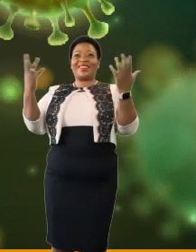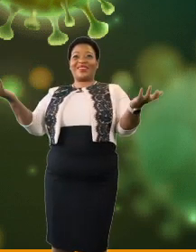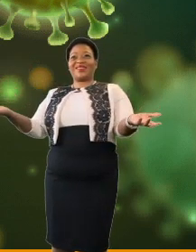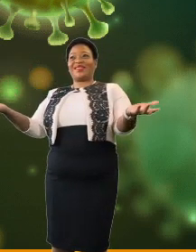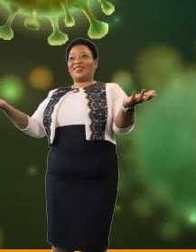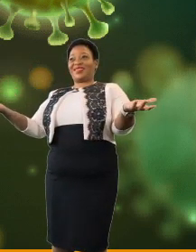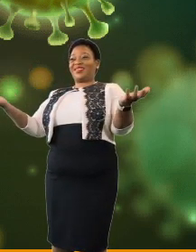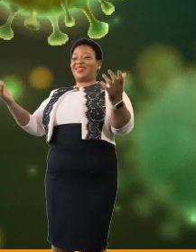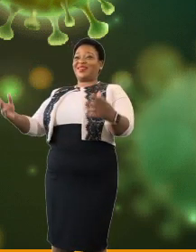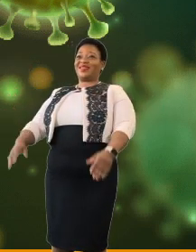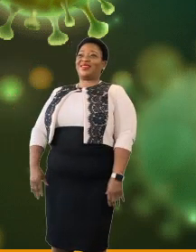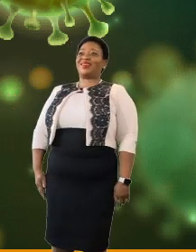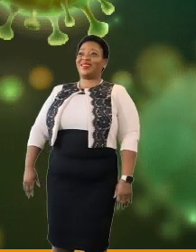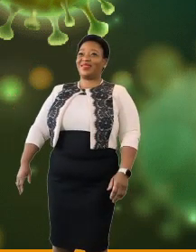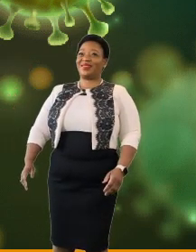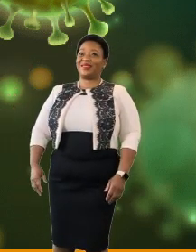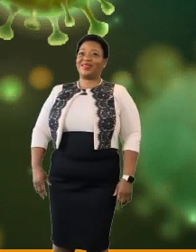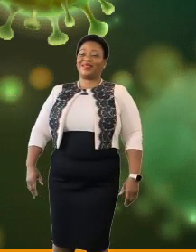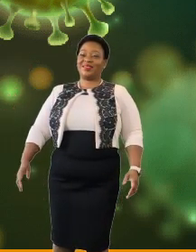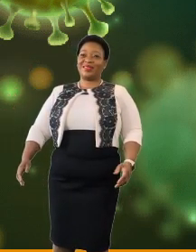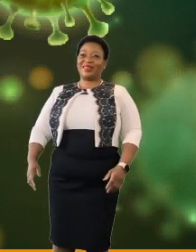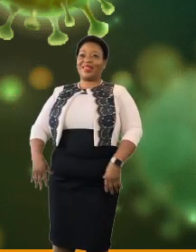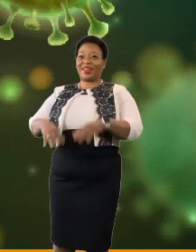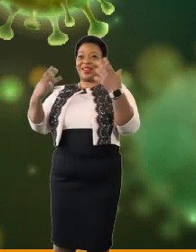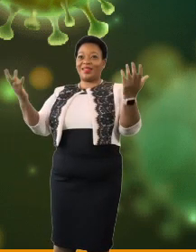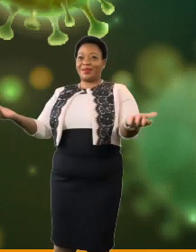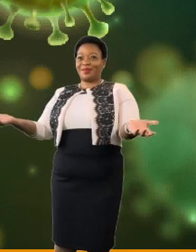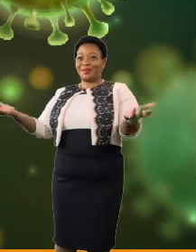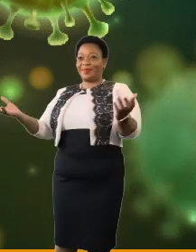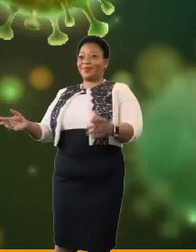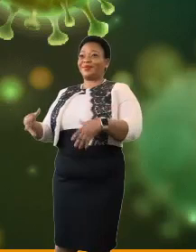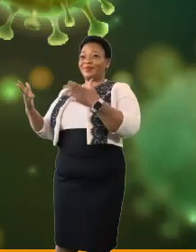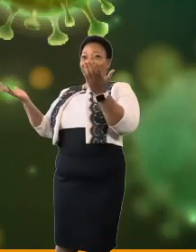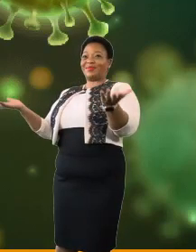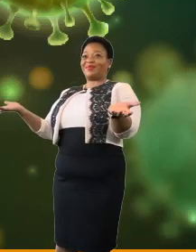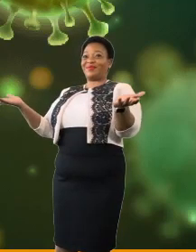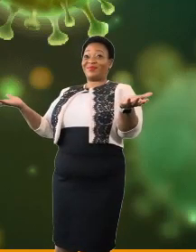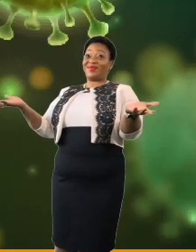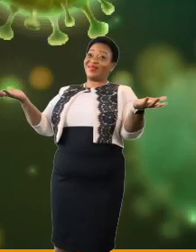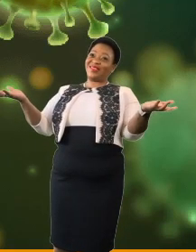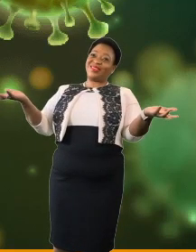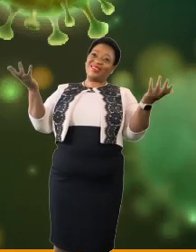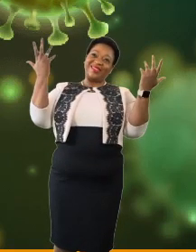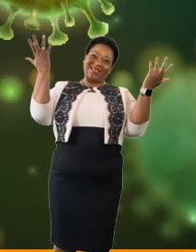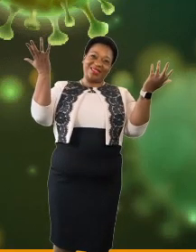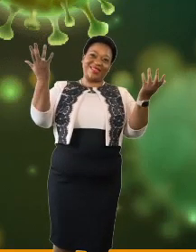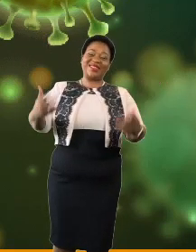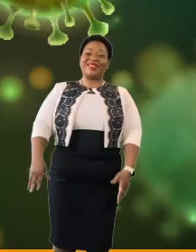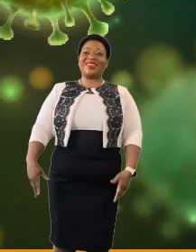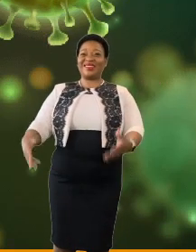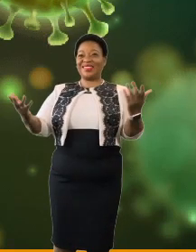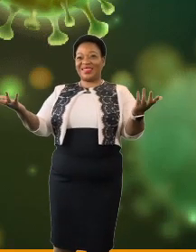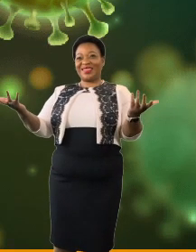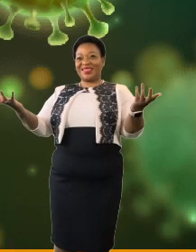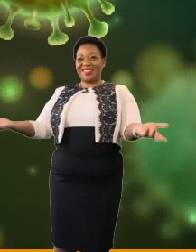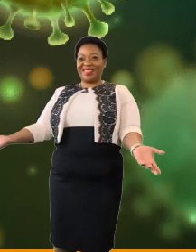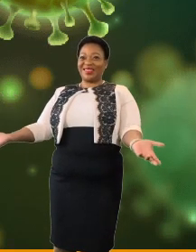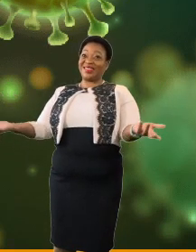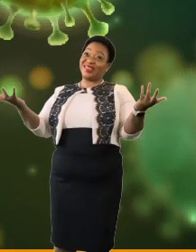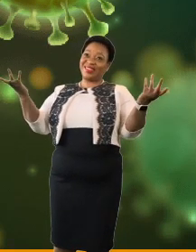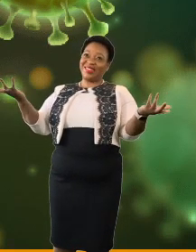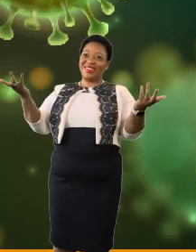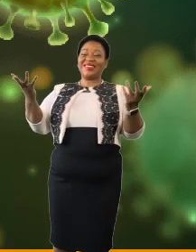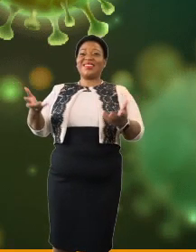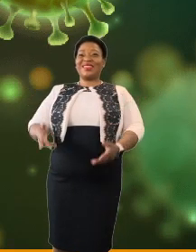that prioritization process going forward. I think in addition to the matters we raised just now, there are going to be a range